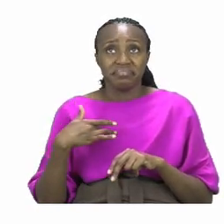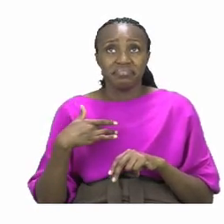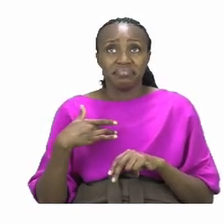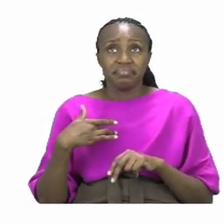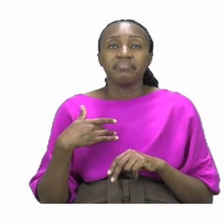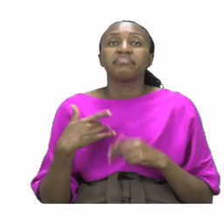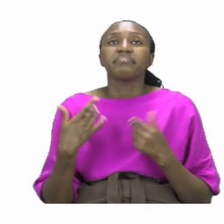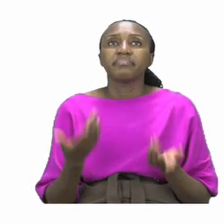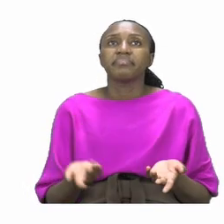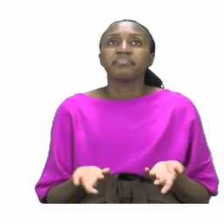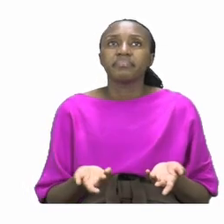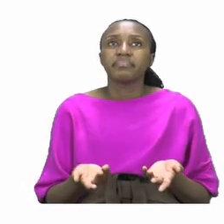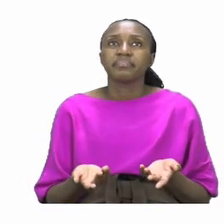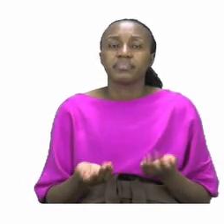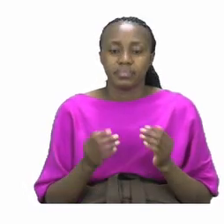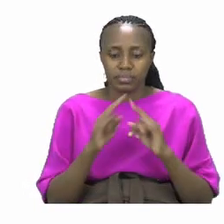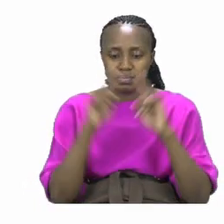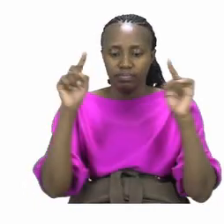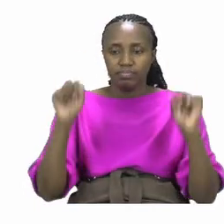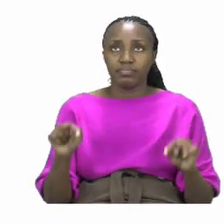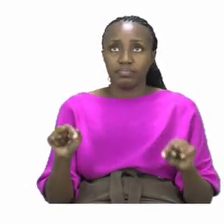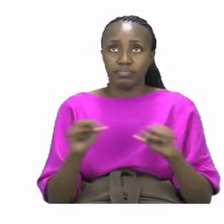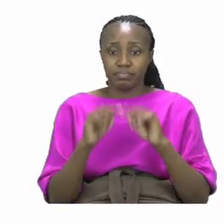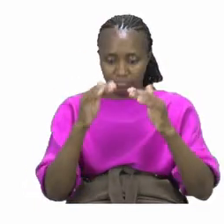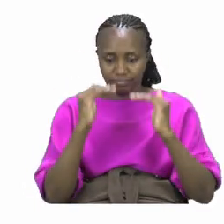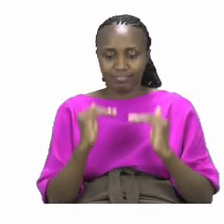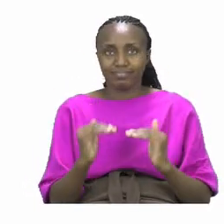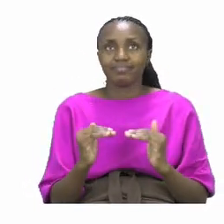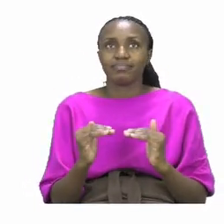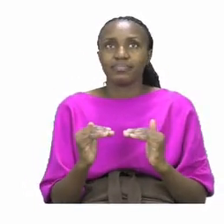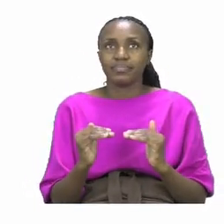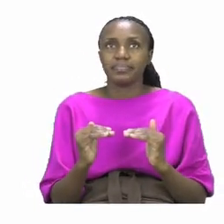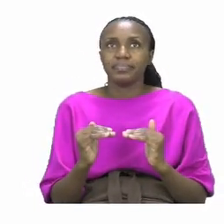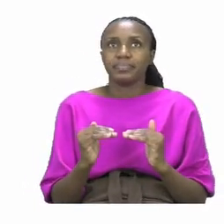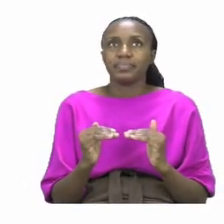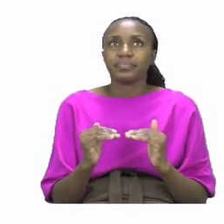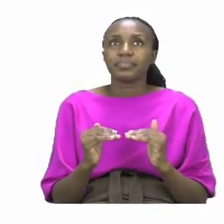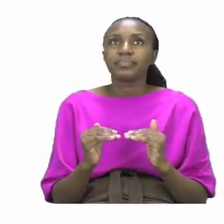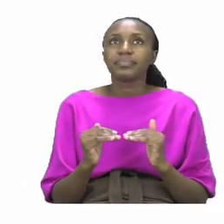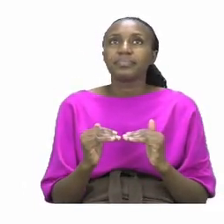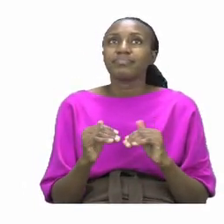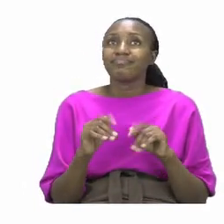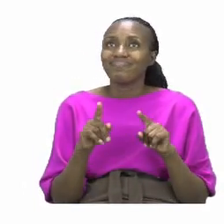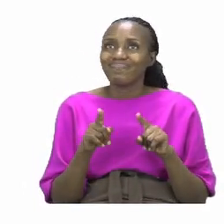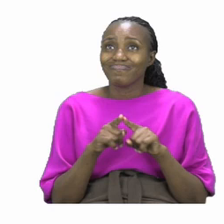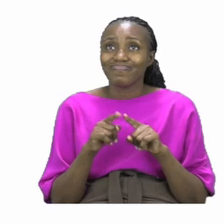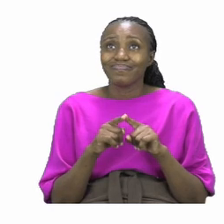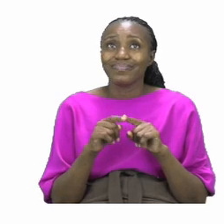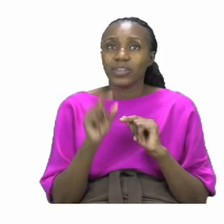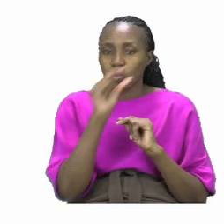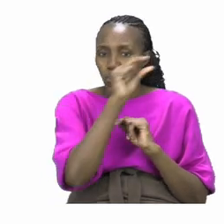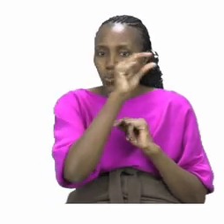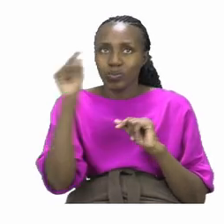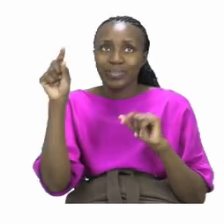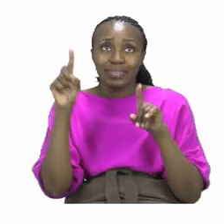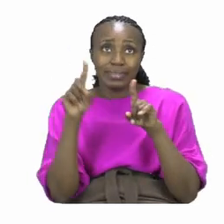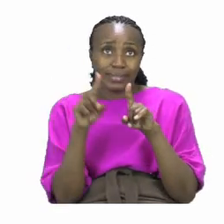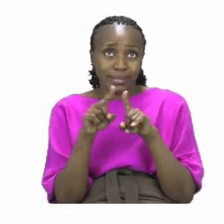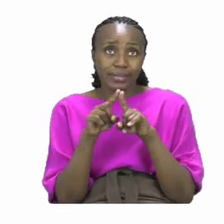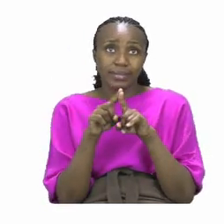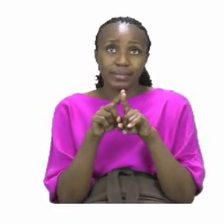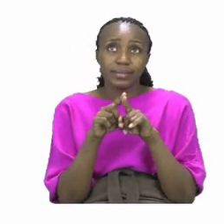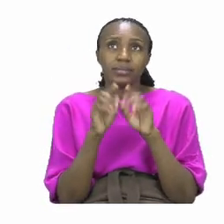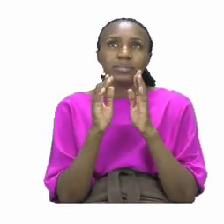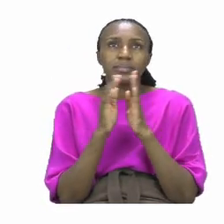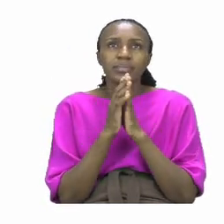If you look carefully below, we have another activity to do with the same kind of words. I want us to please take a look